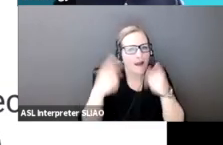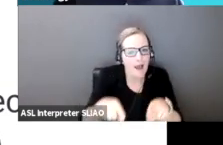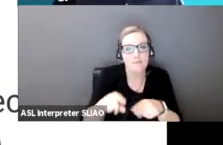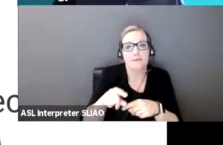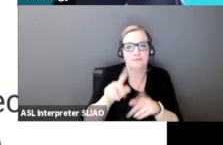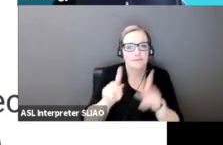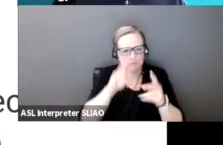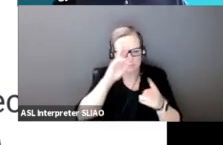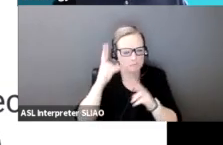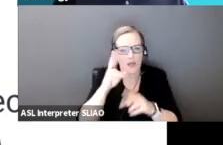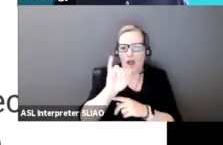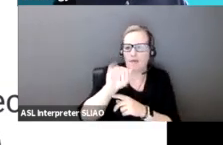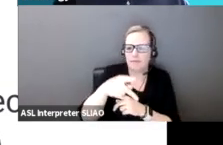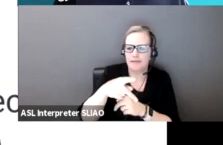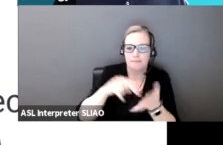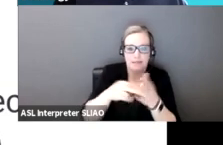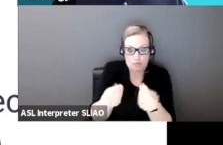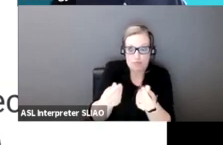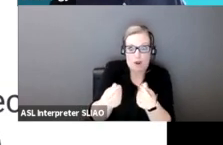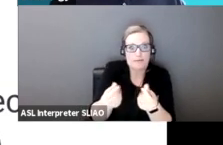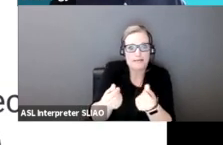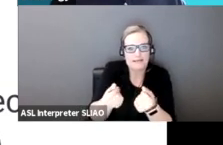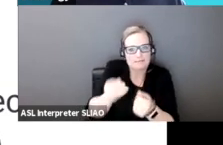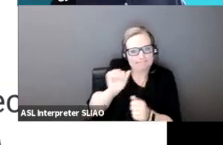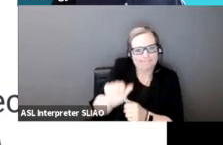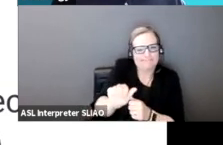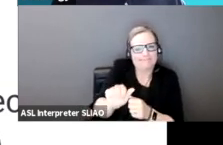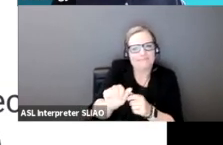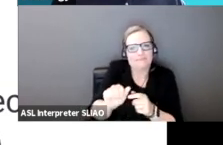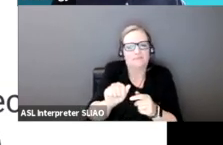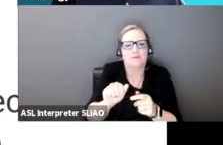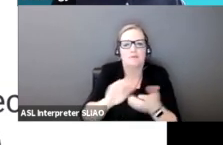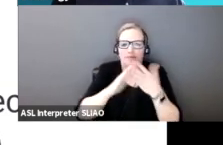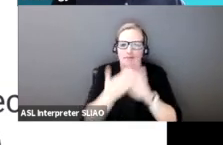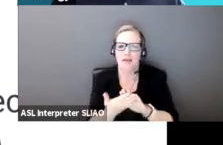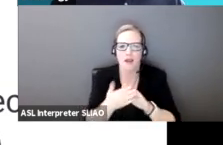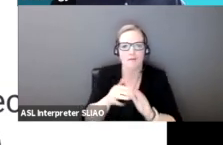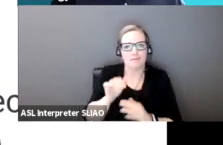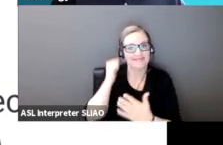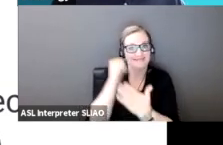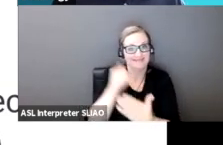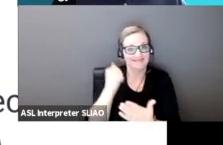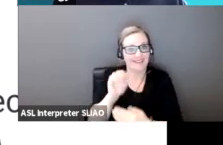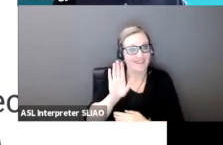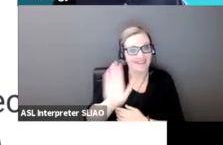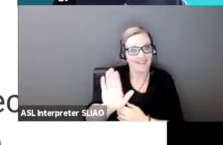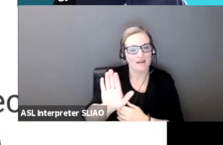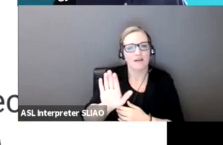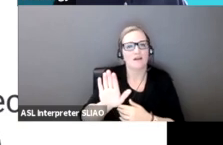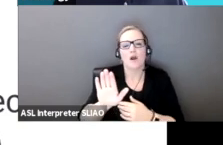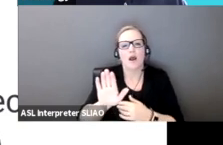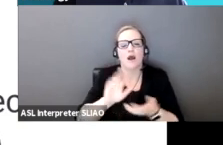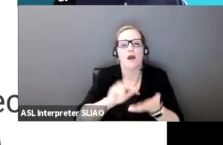be duplicated. Well, that's not what a property right is. A property right is the ability to exclude